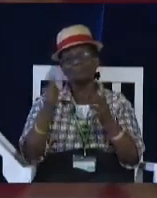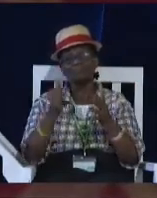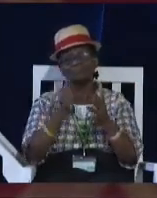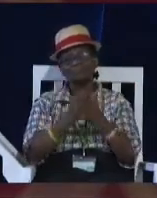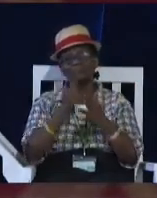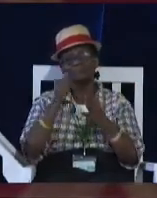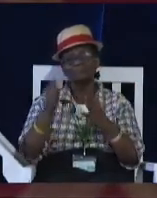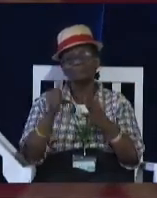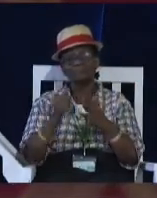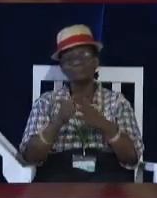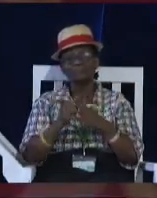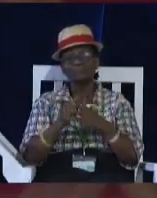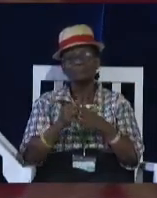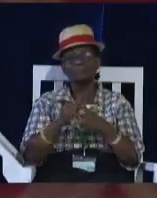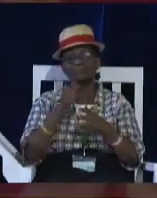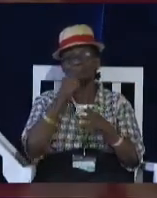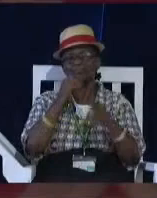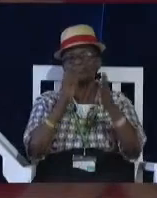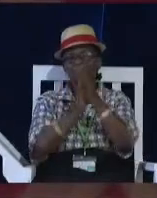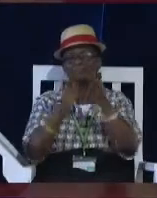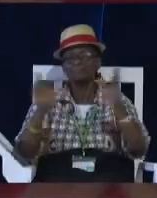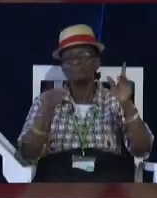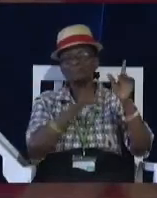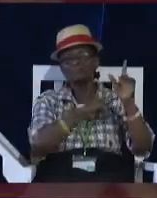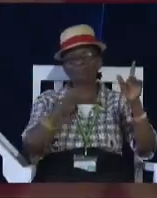Amen. Praise the Lord.